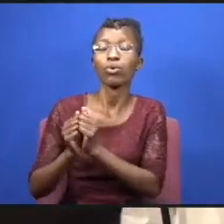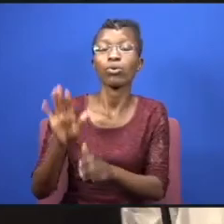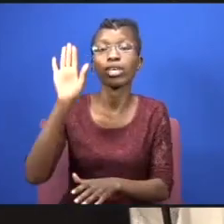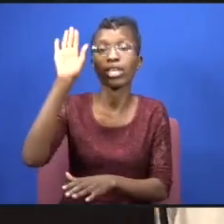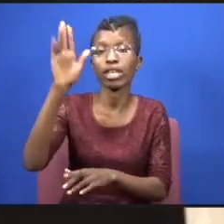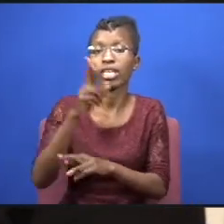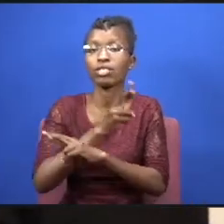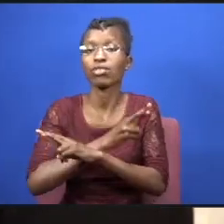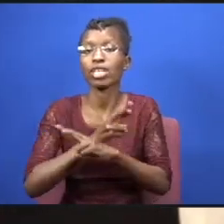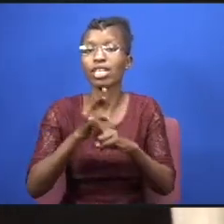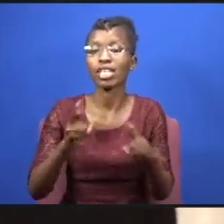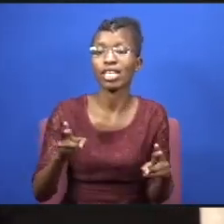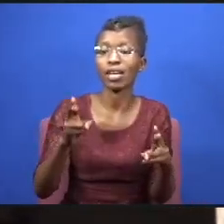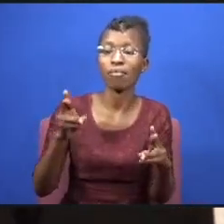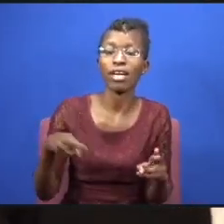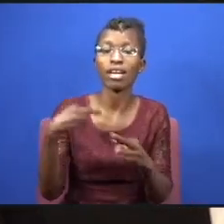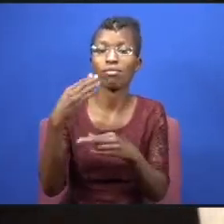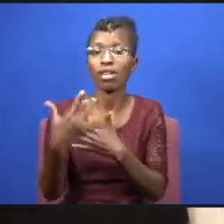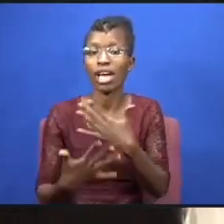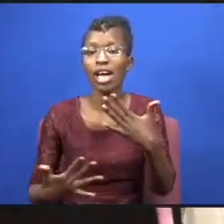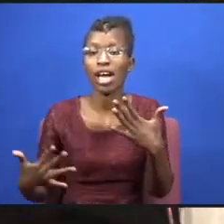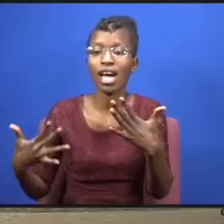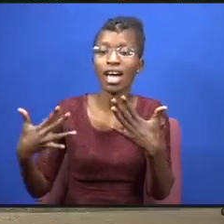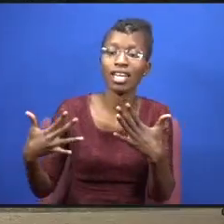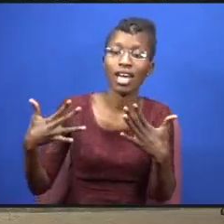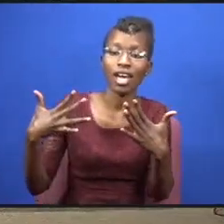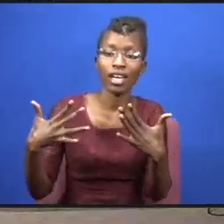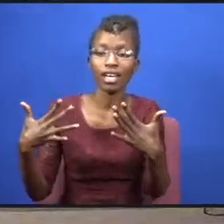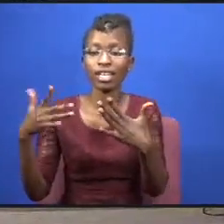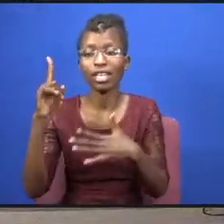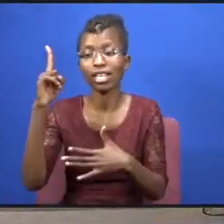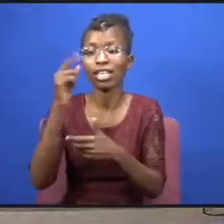and bought me. With his redeeming blood.